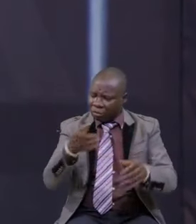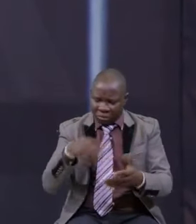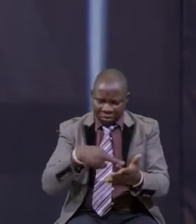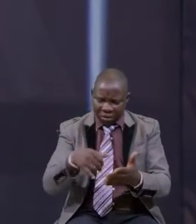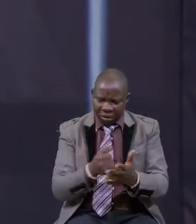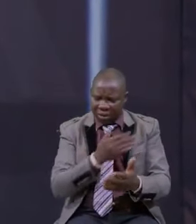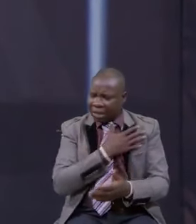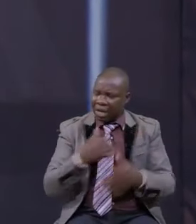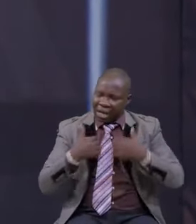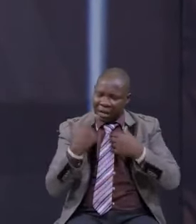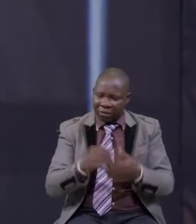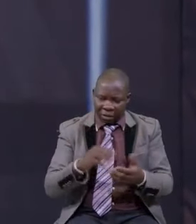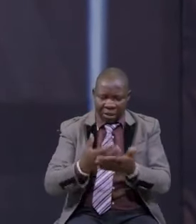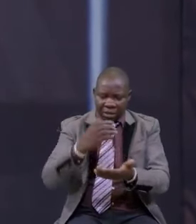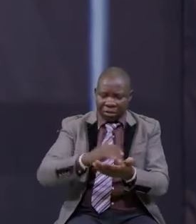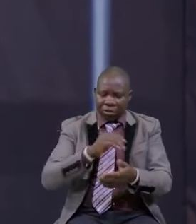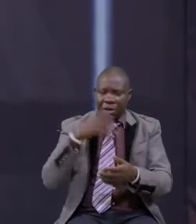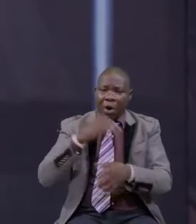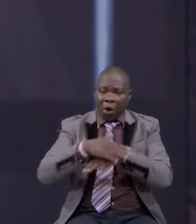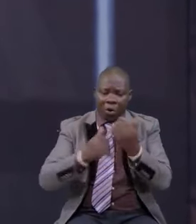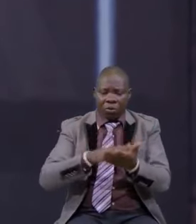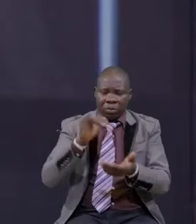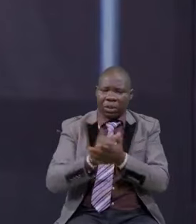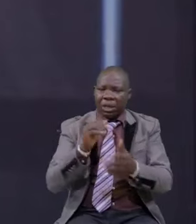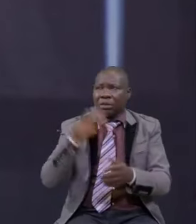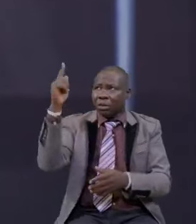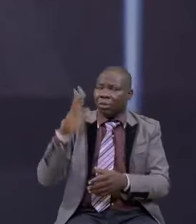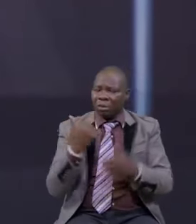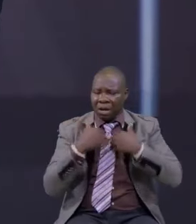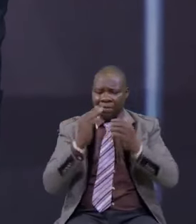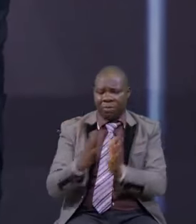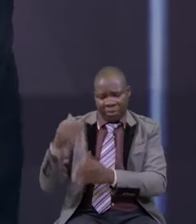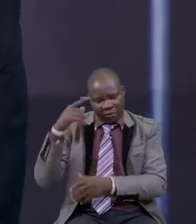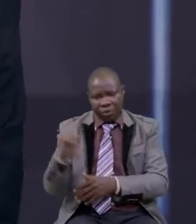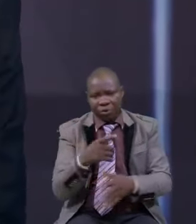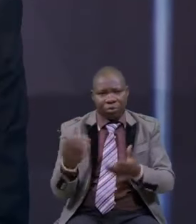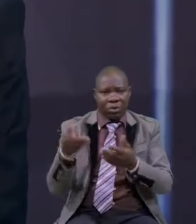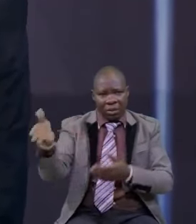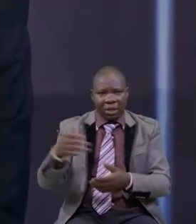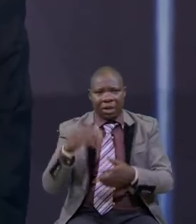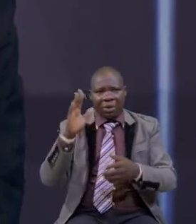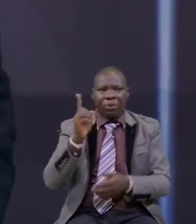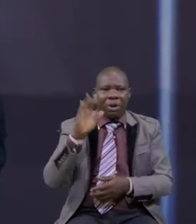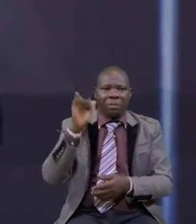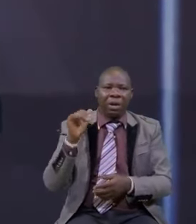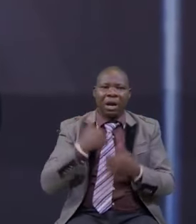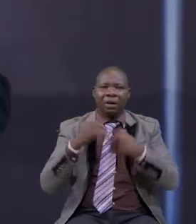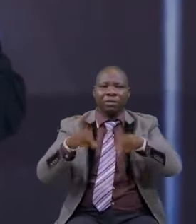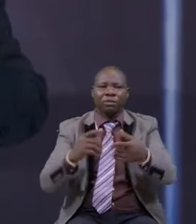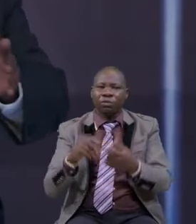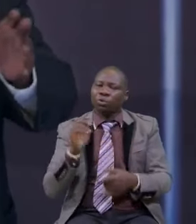that God has prepared for you there, whereby are given unto us exceeding great